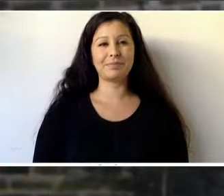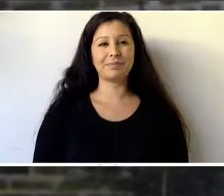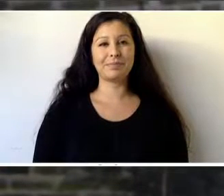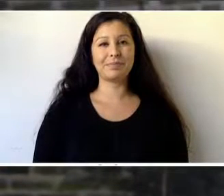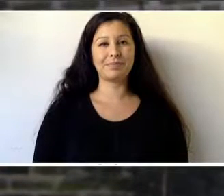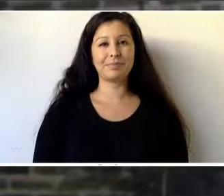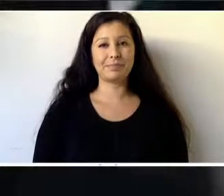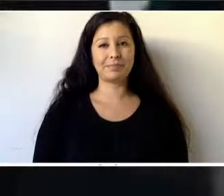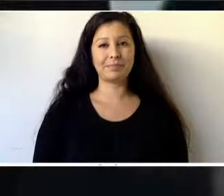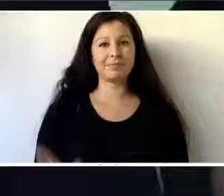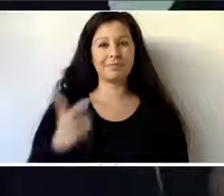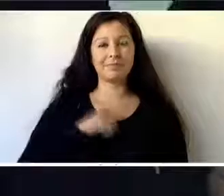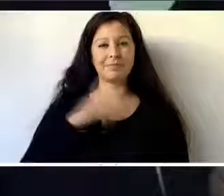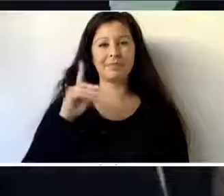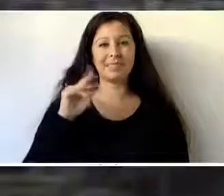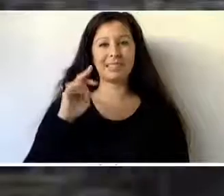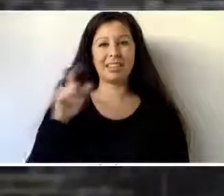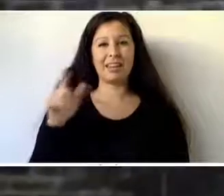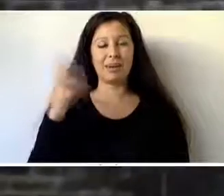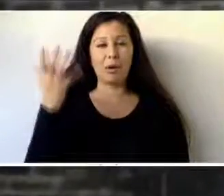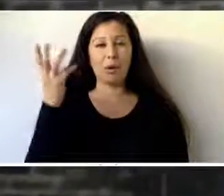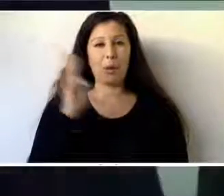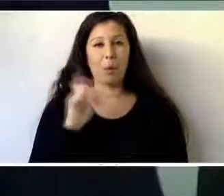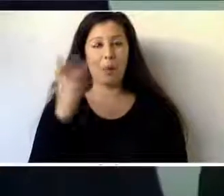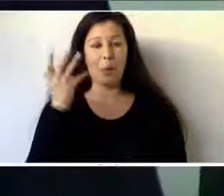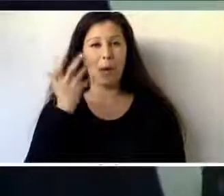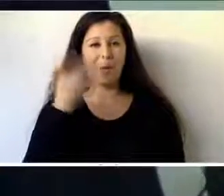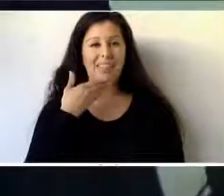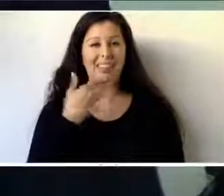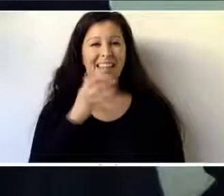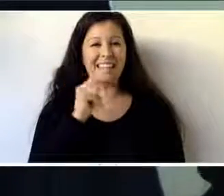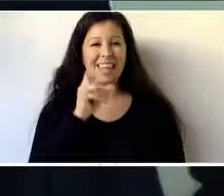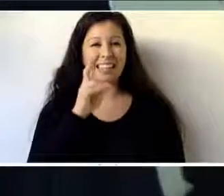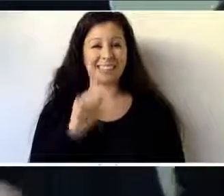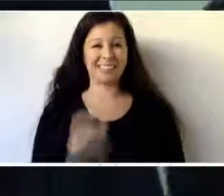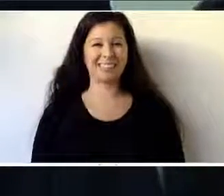Whoa. Wow. Thanks, Nancy.